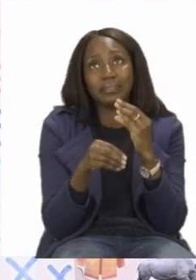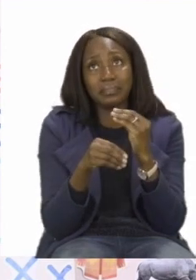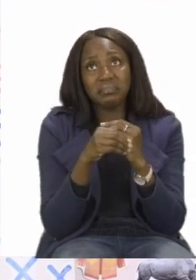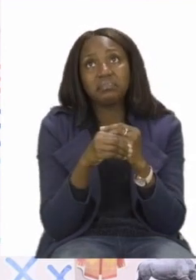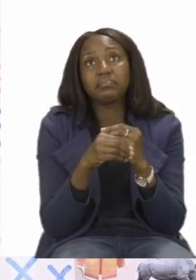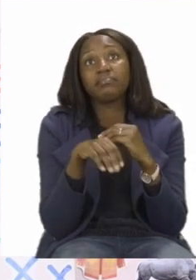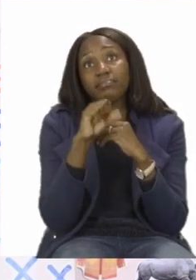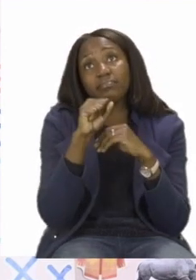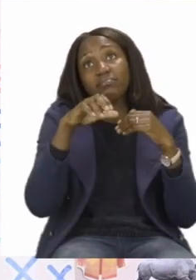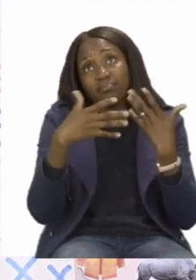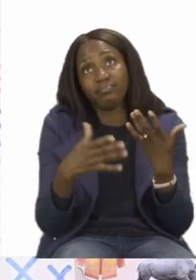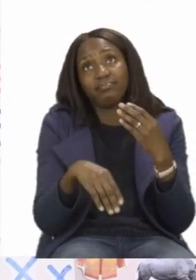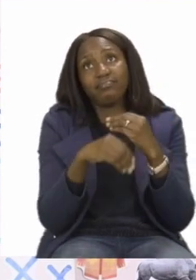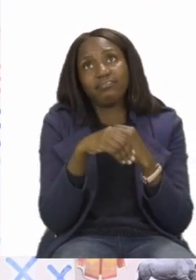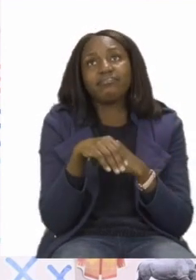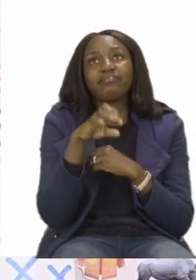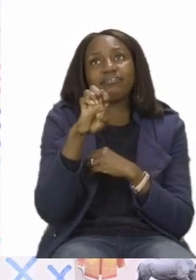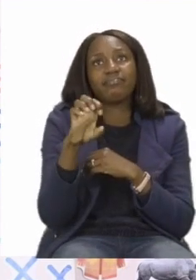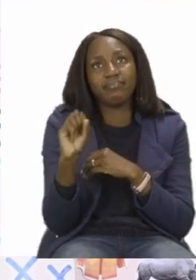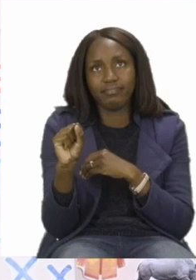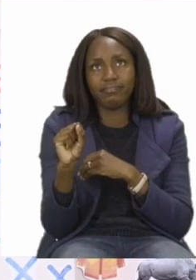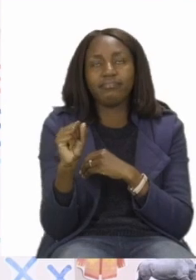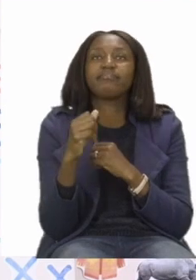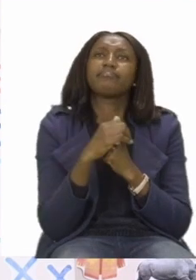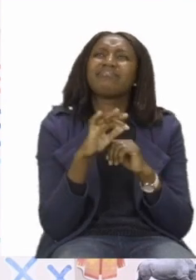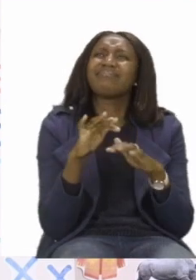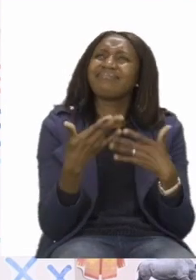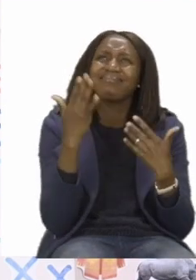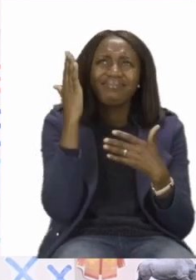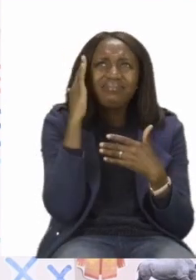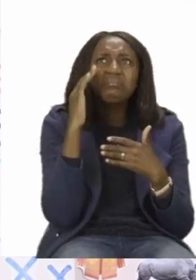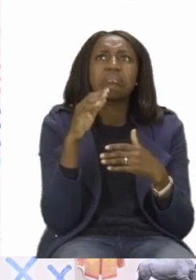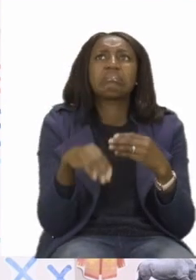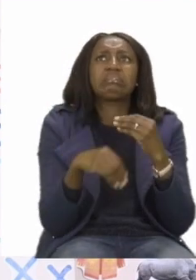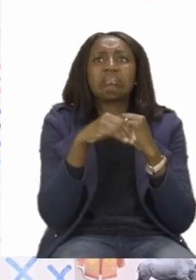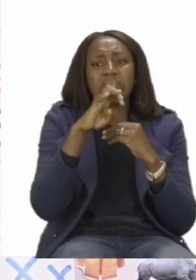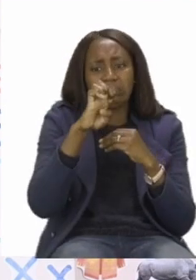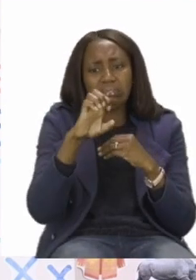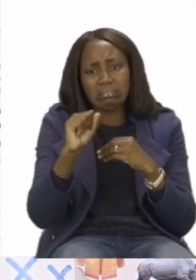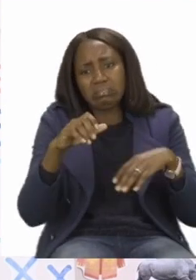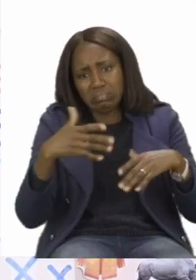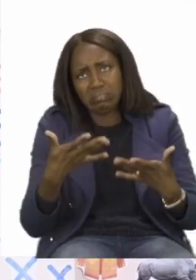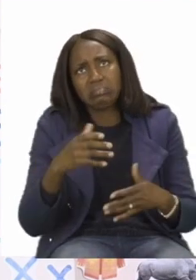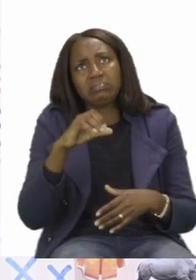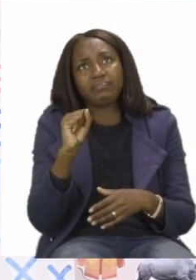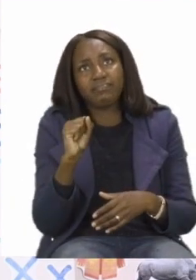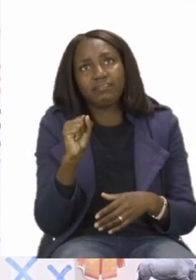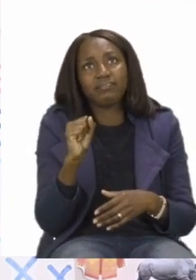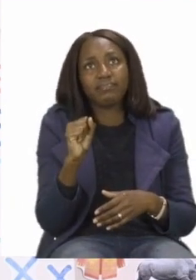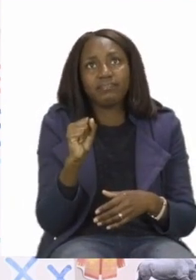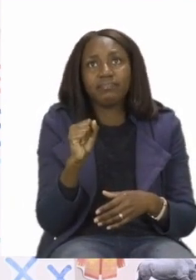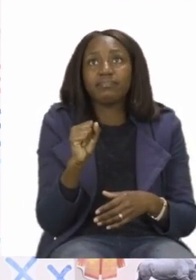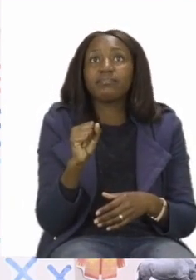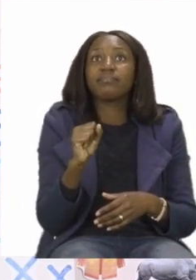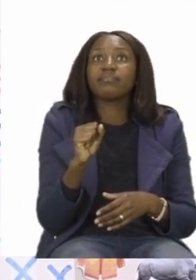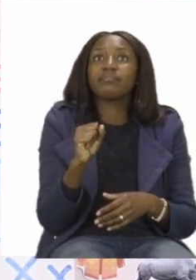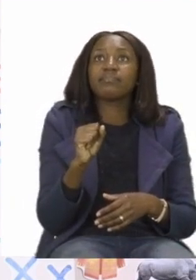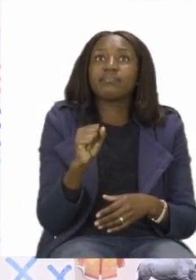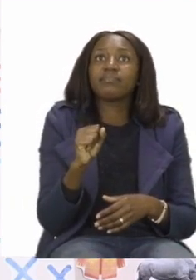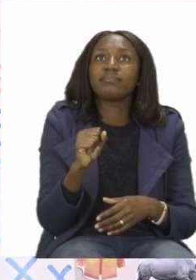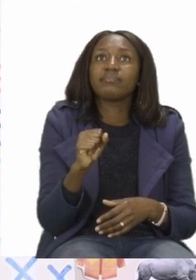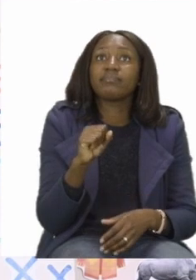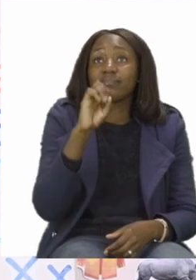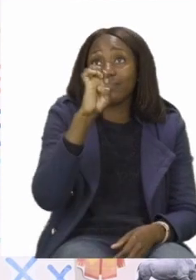to plural. But how do we know that we are using S or ES? Well, if it is